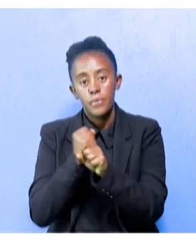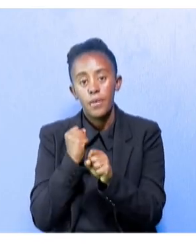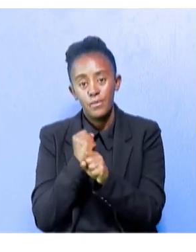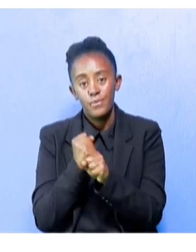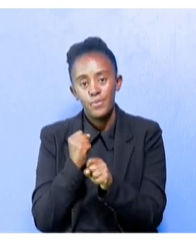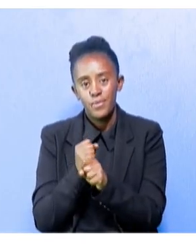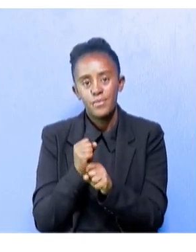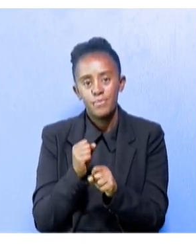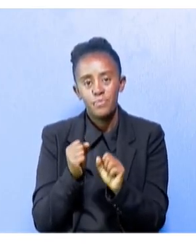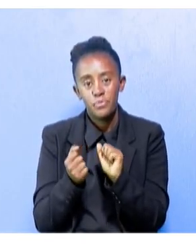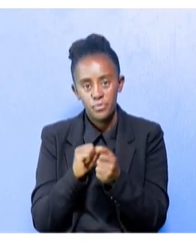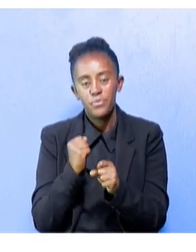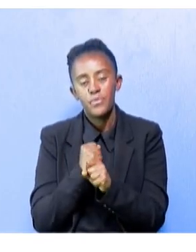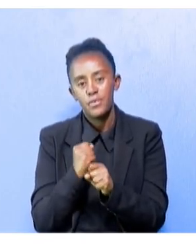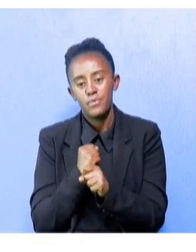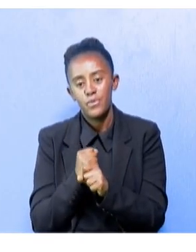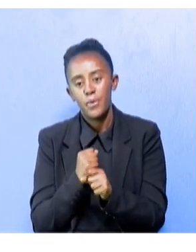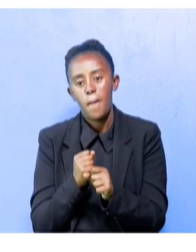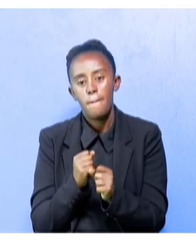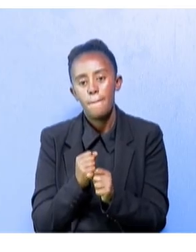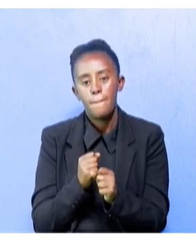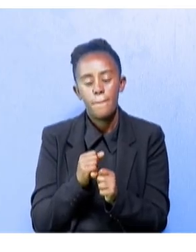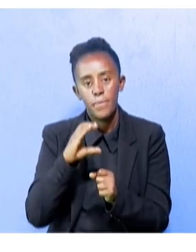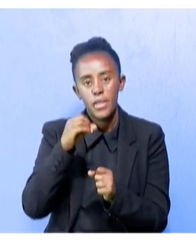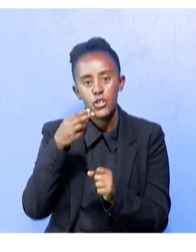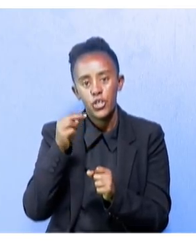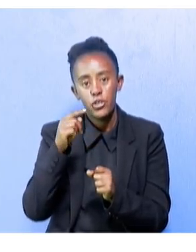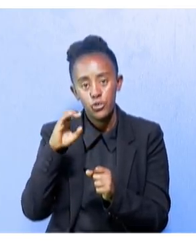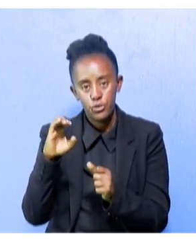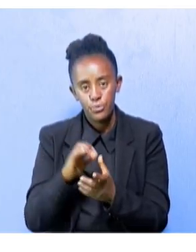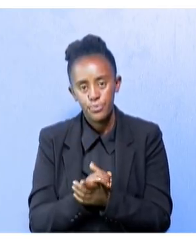This is activity. Change.